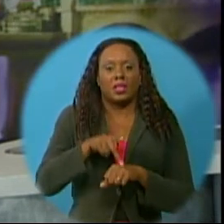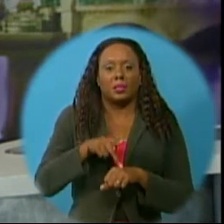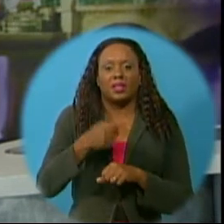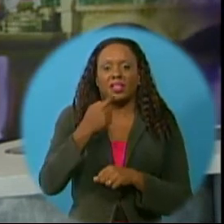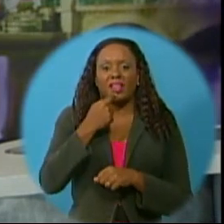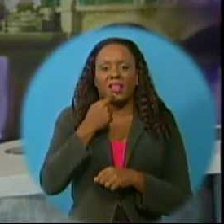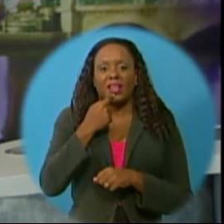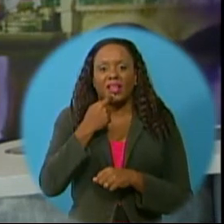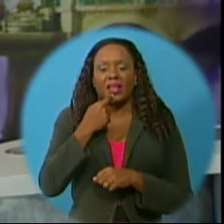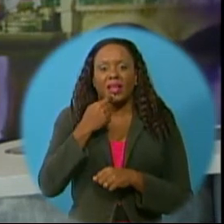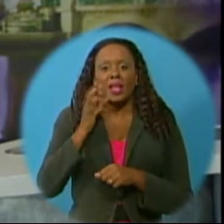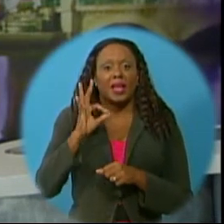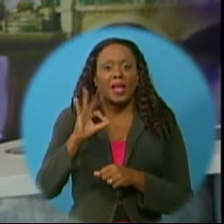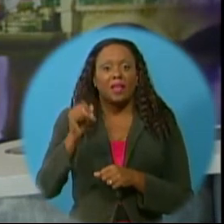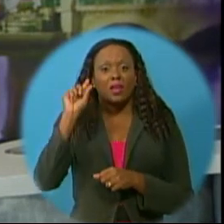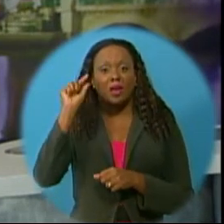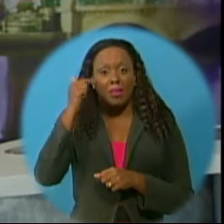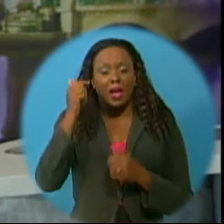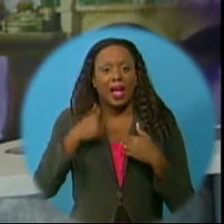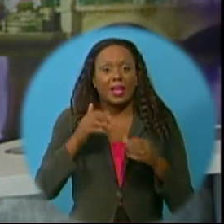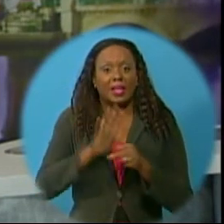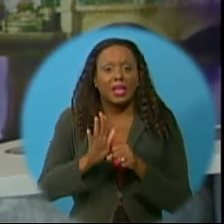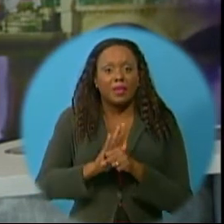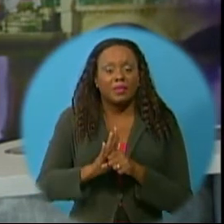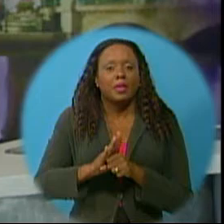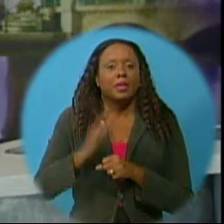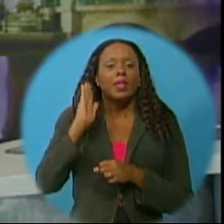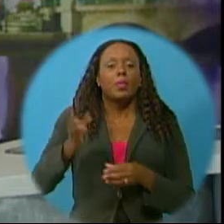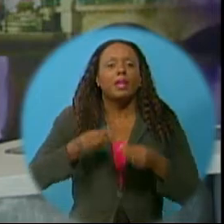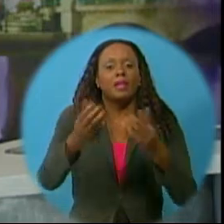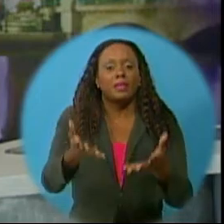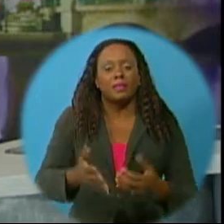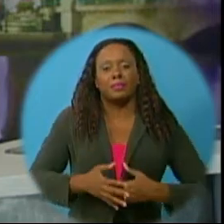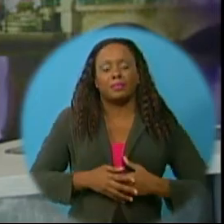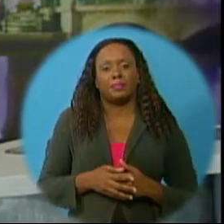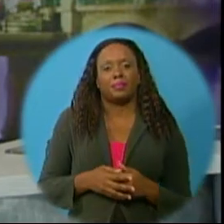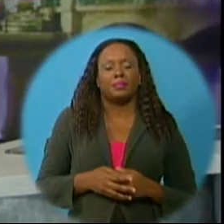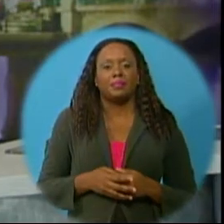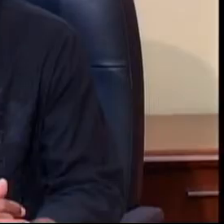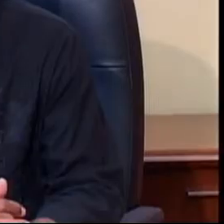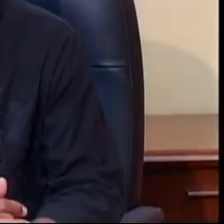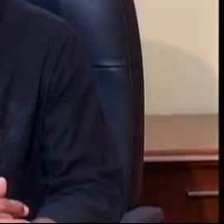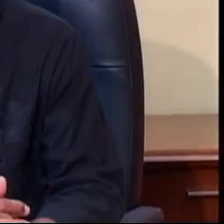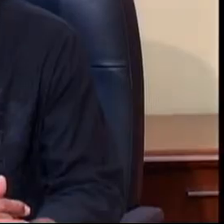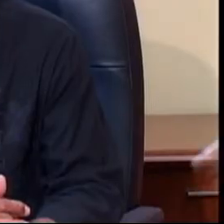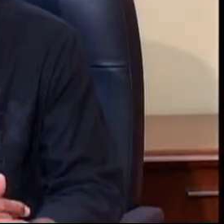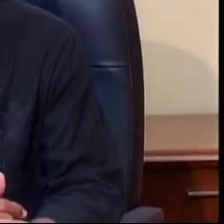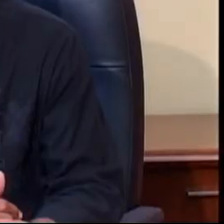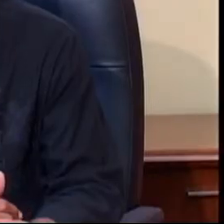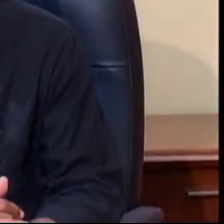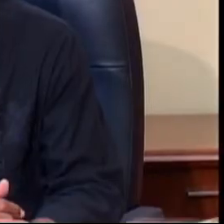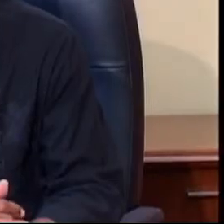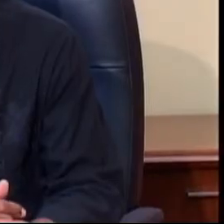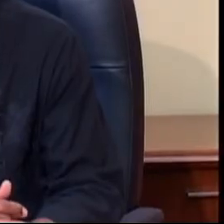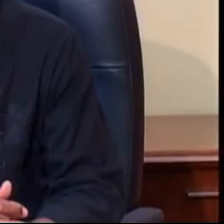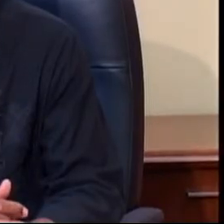Sir Hilary believes if the government had the resources, they would make them available. We recognize the state of the economy is